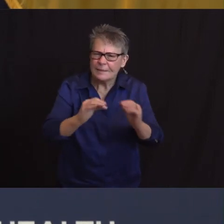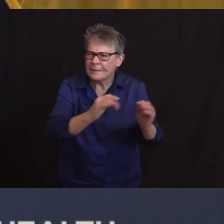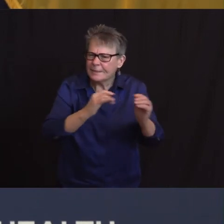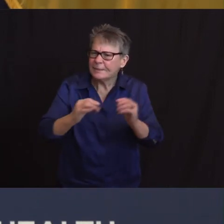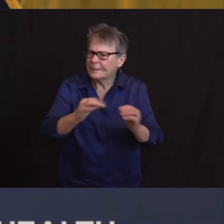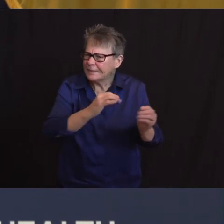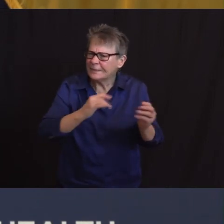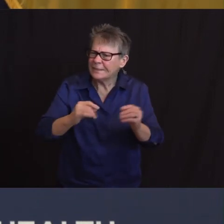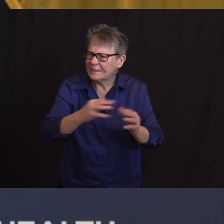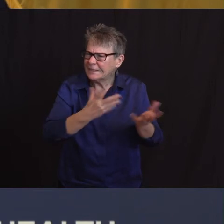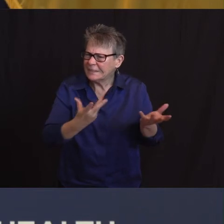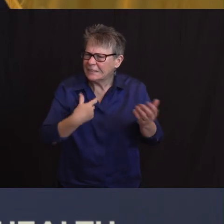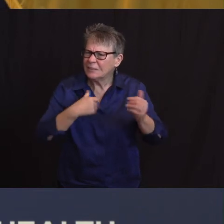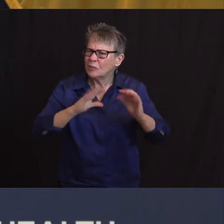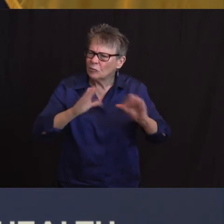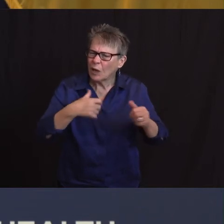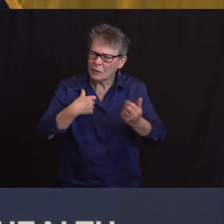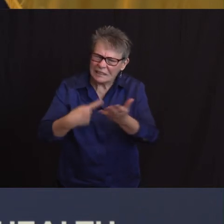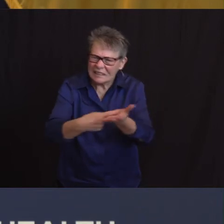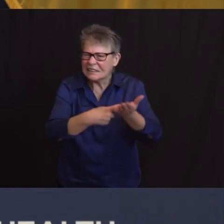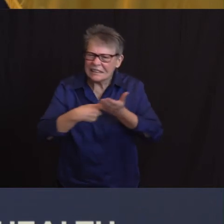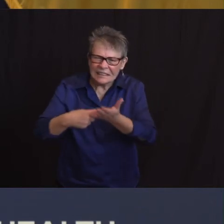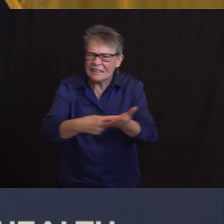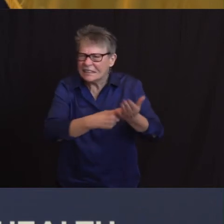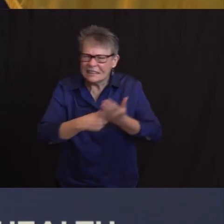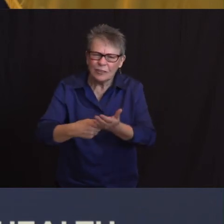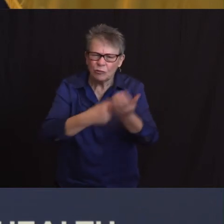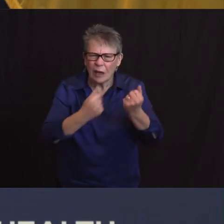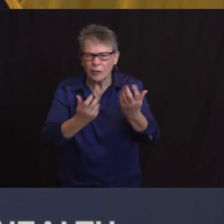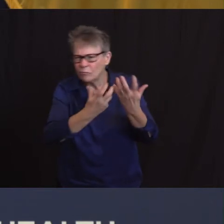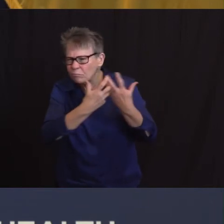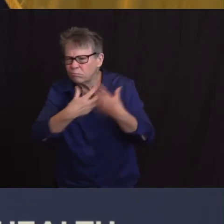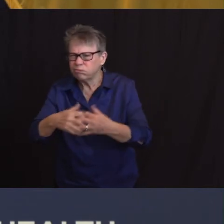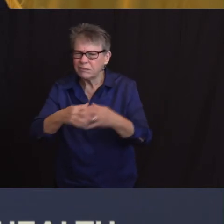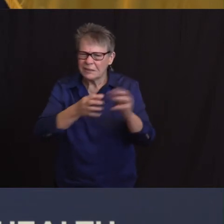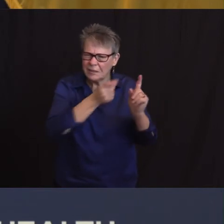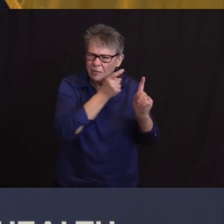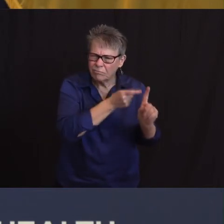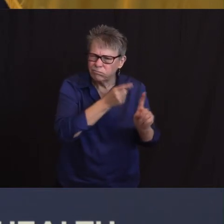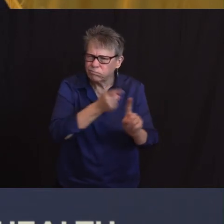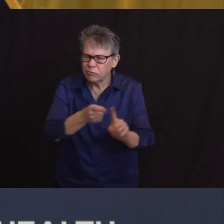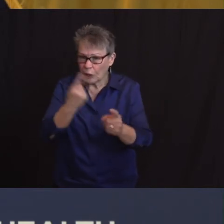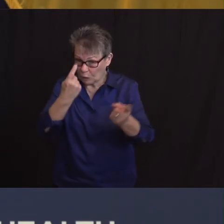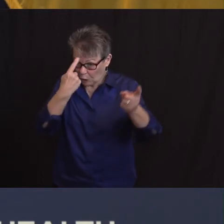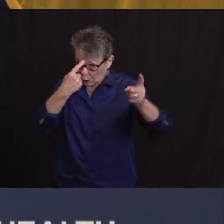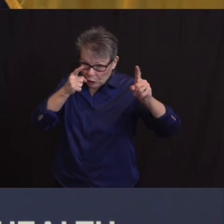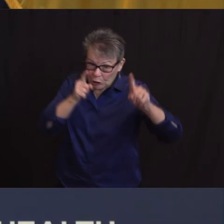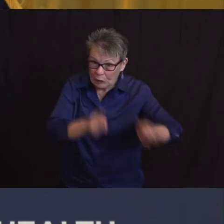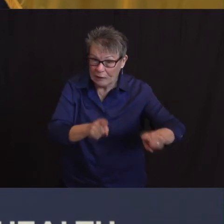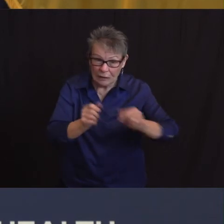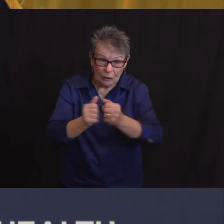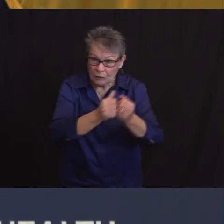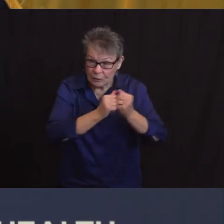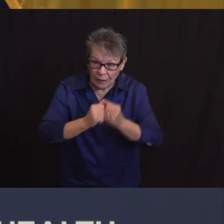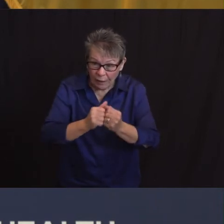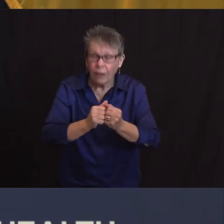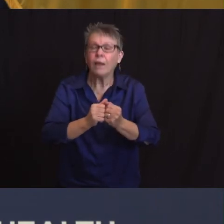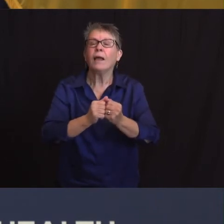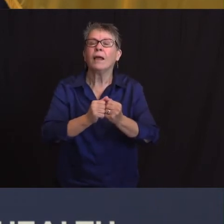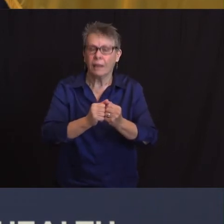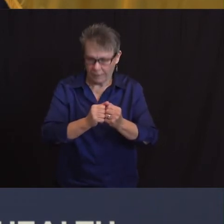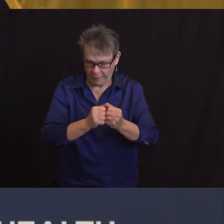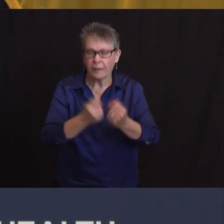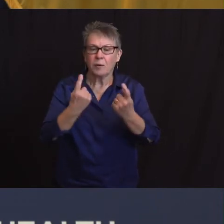again, we're still trying to find our way to that point that we all want to get to, which is to get this done, to get it done the right